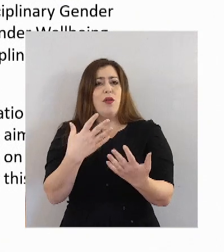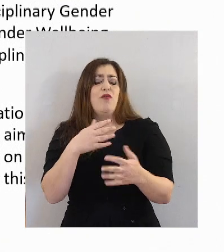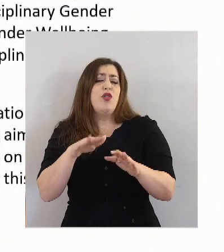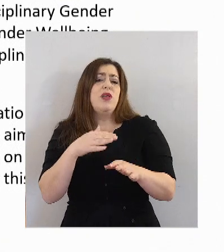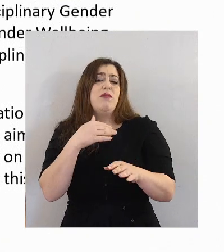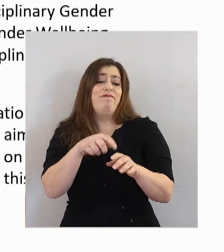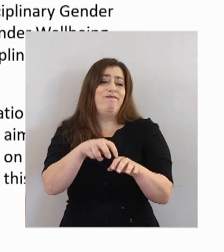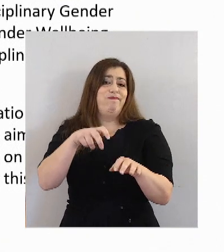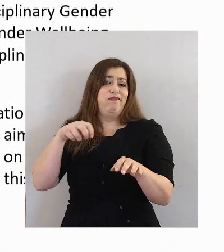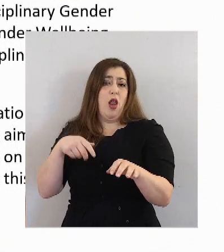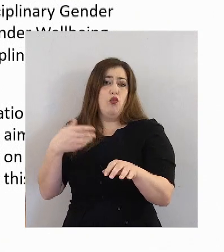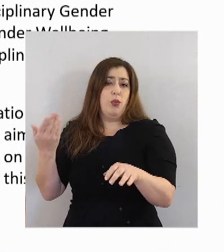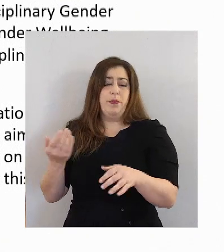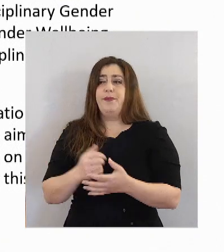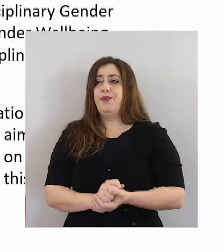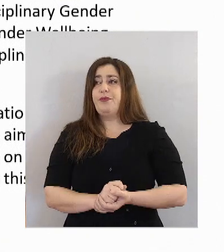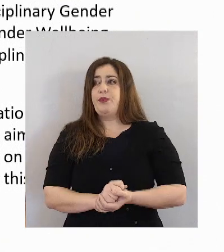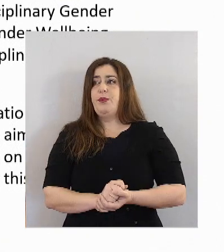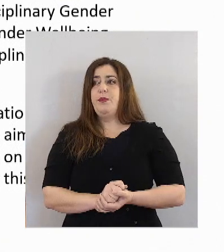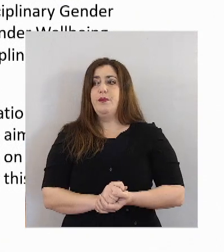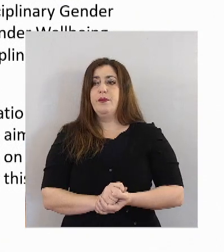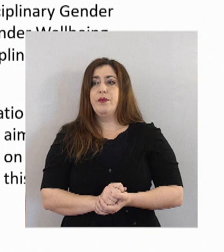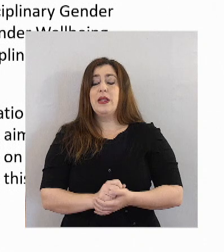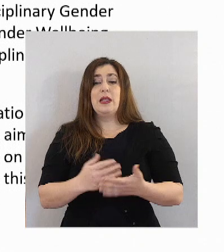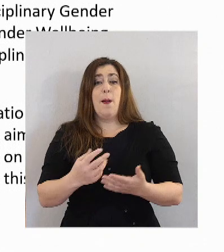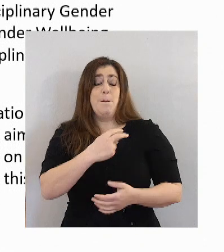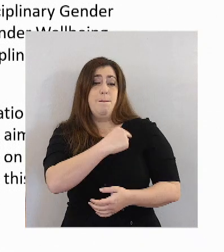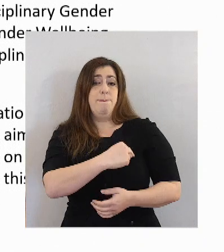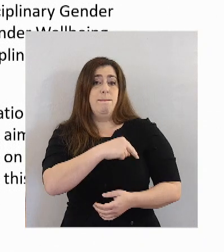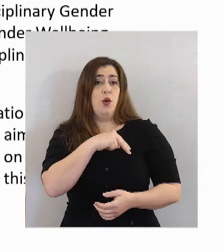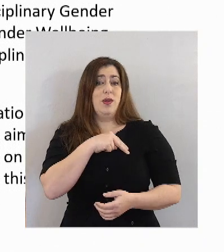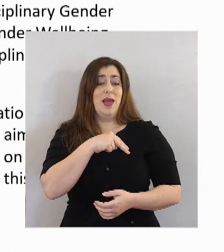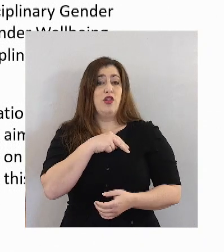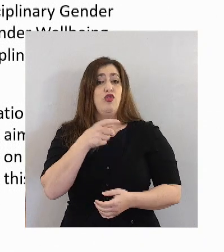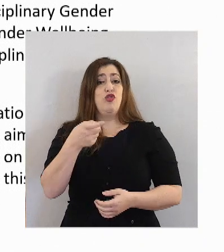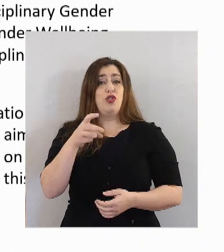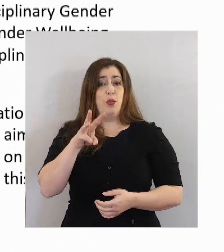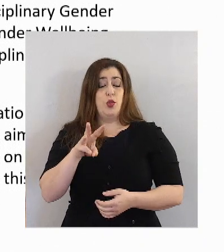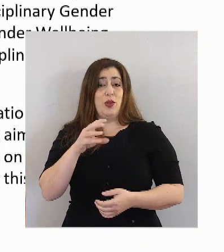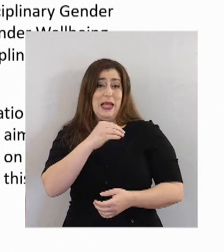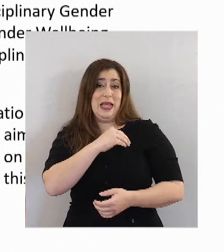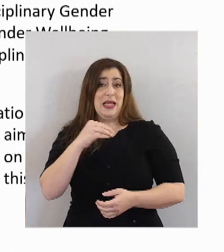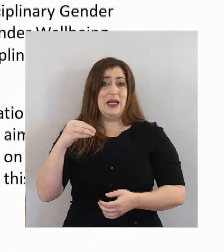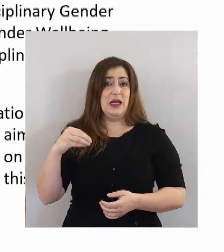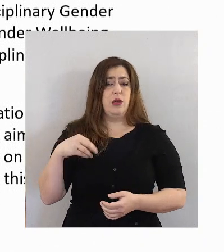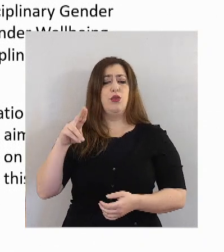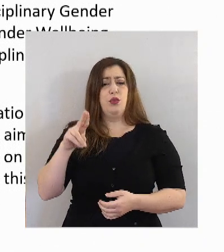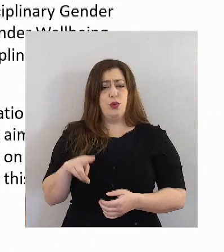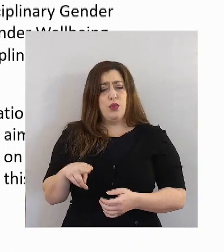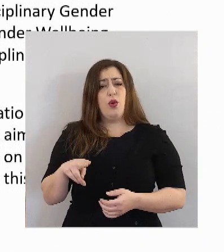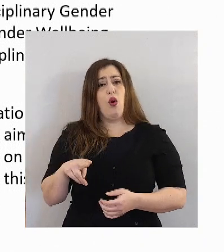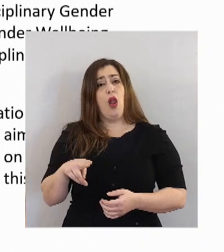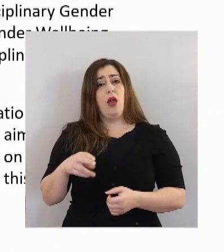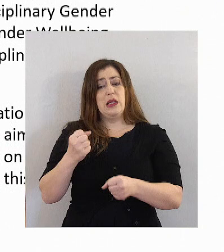multidisciplinary gender team and Malta's gender wellbeing clinic multidisciplinary team was also an integral